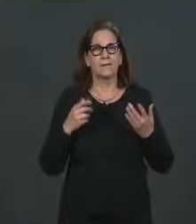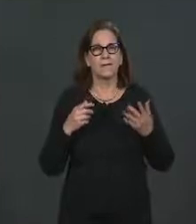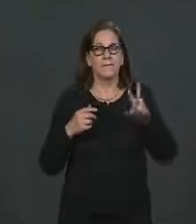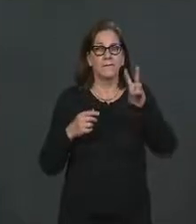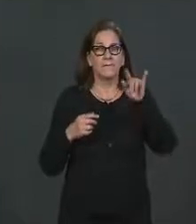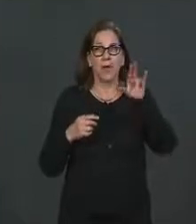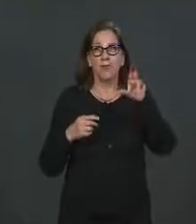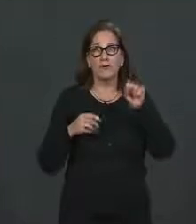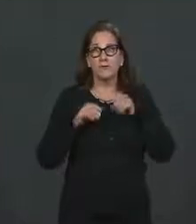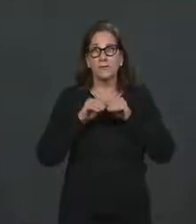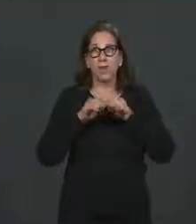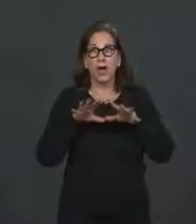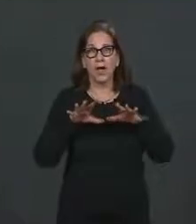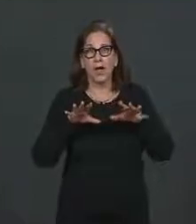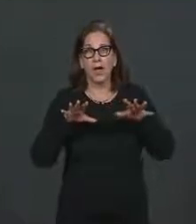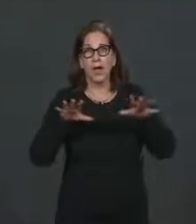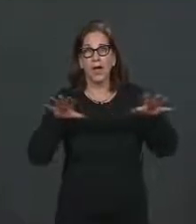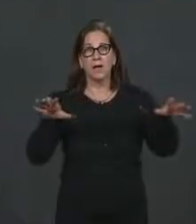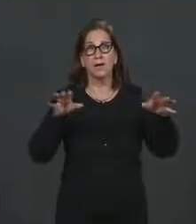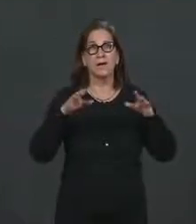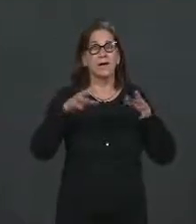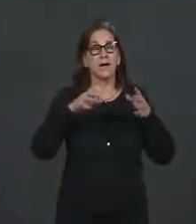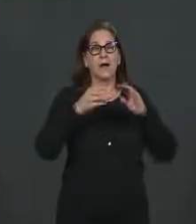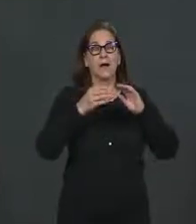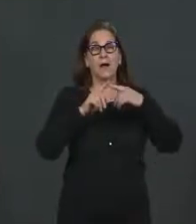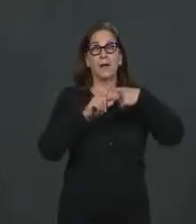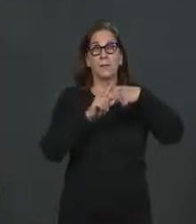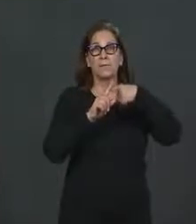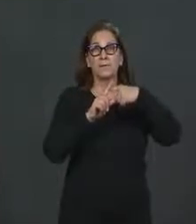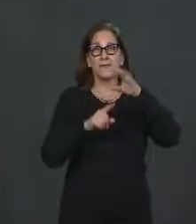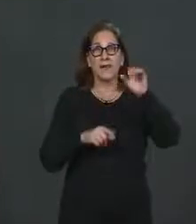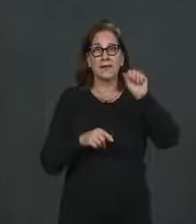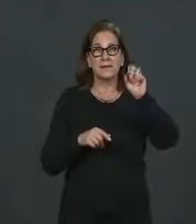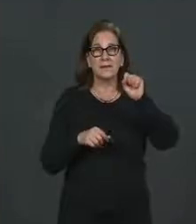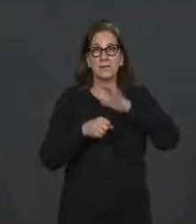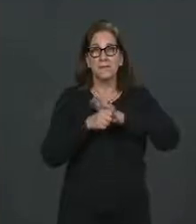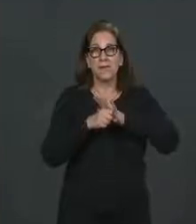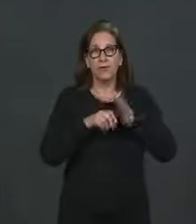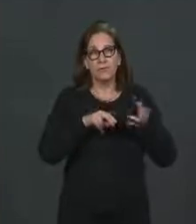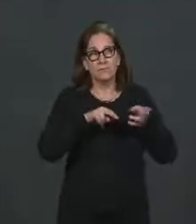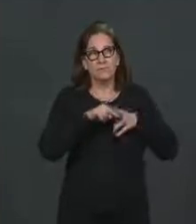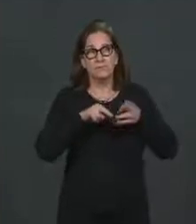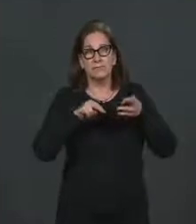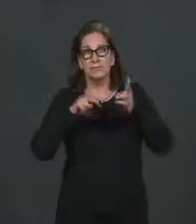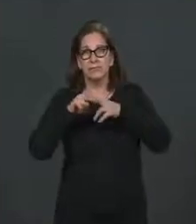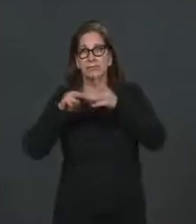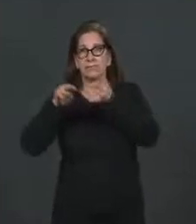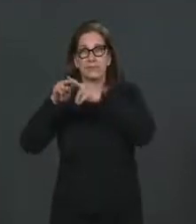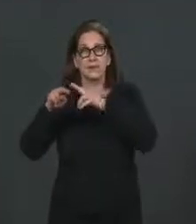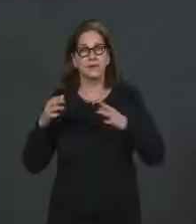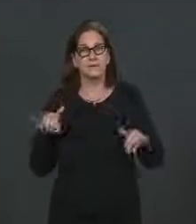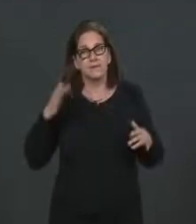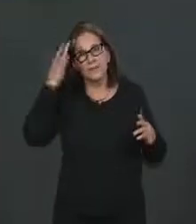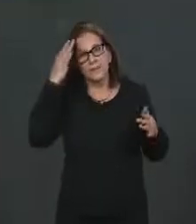places still. That's why today, I'm taking these steps to make our American turnaround